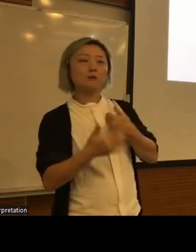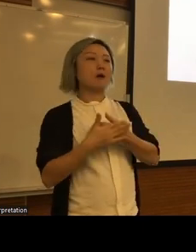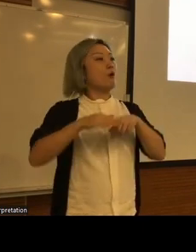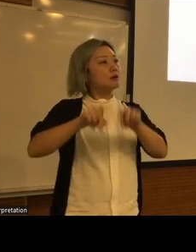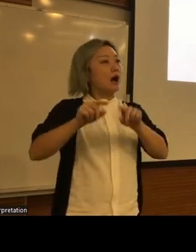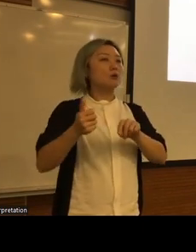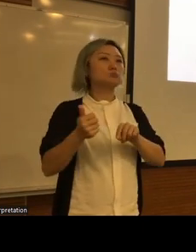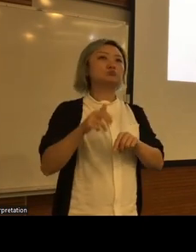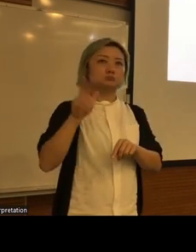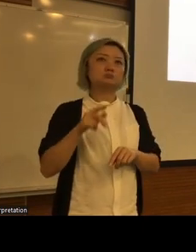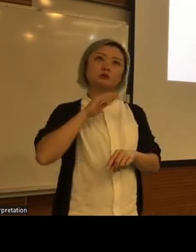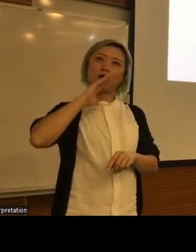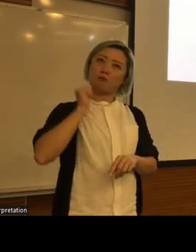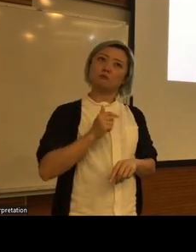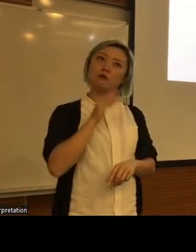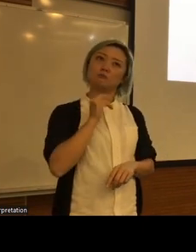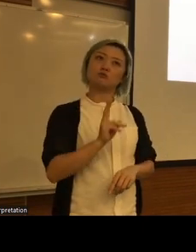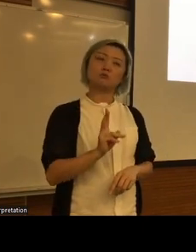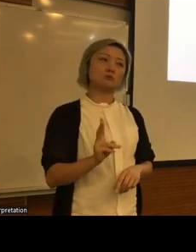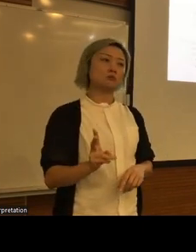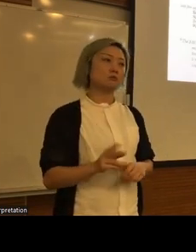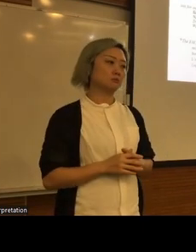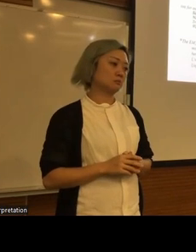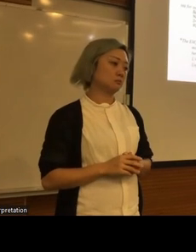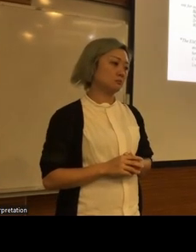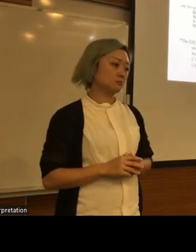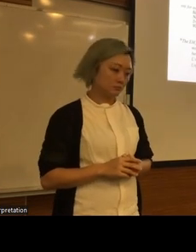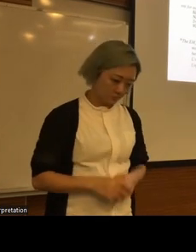that seem rational enough.